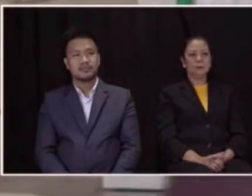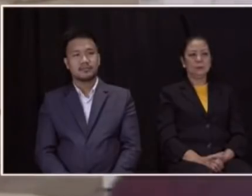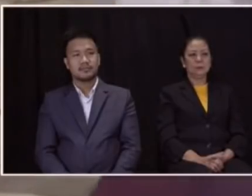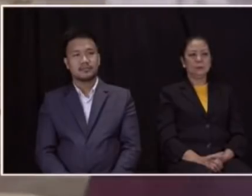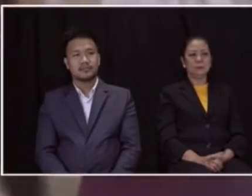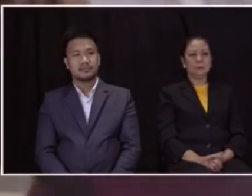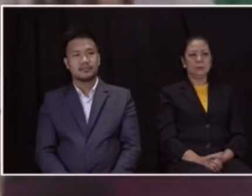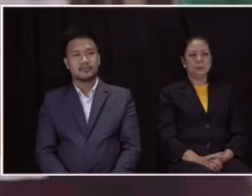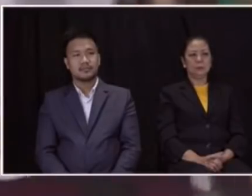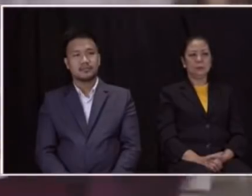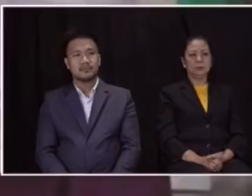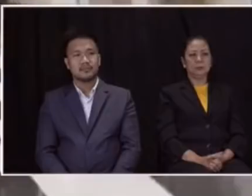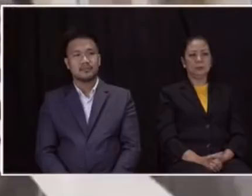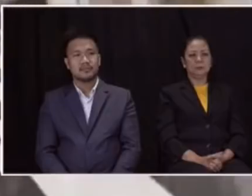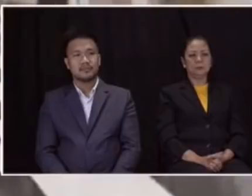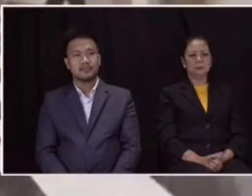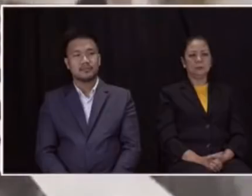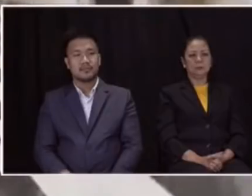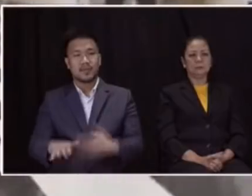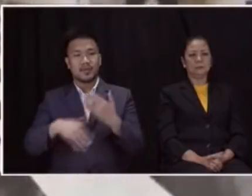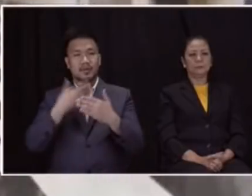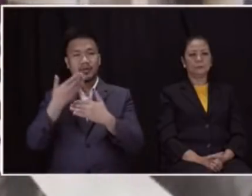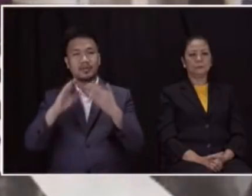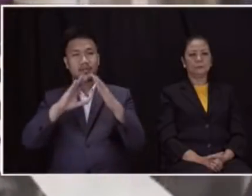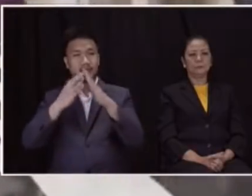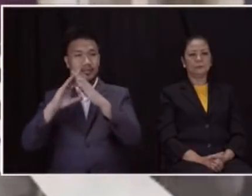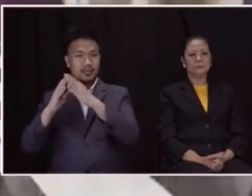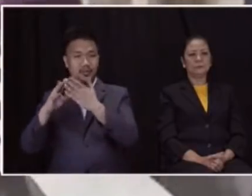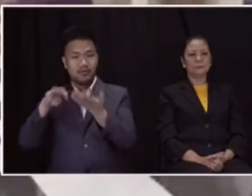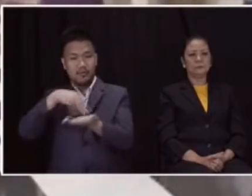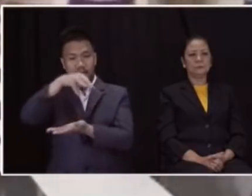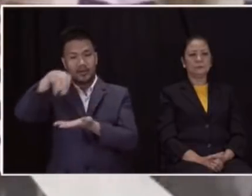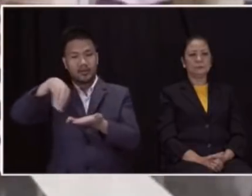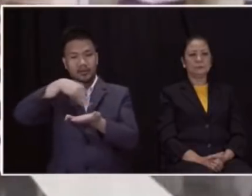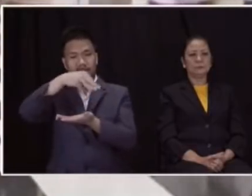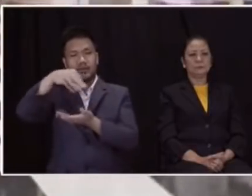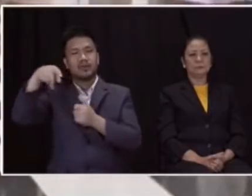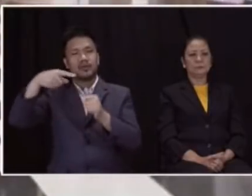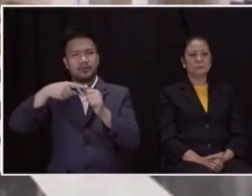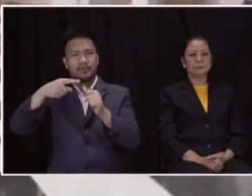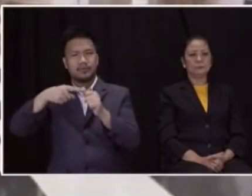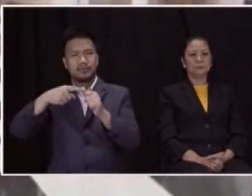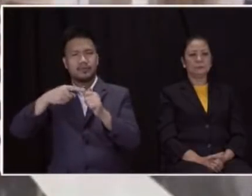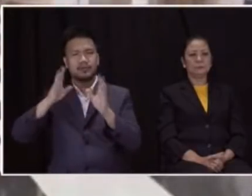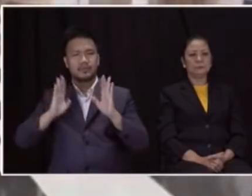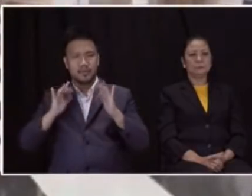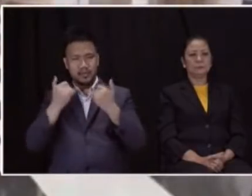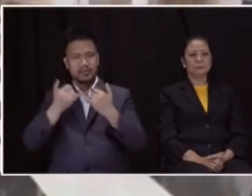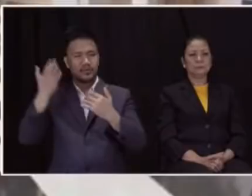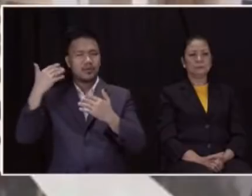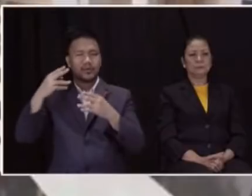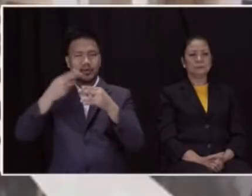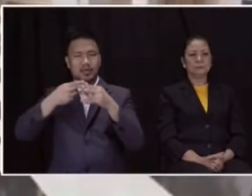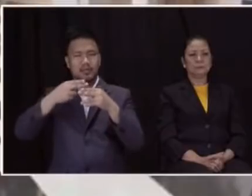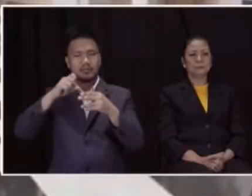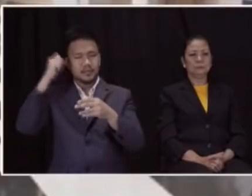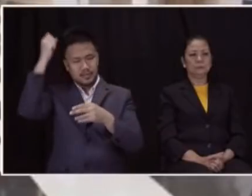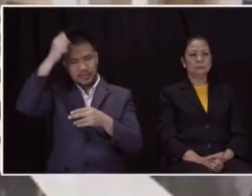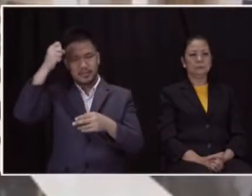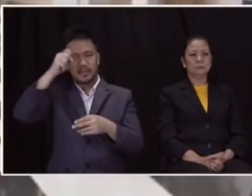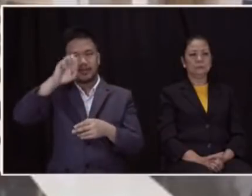The city of Mandaluyong, first known as a barrio and originally named San Felipe Neri, it became